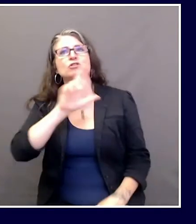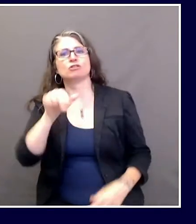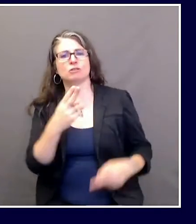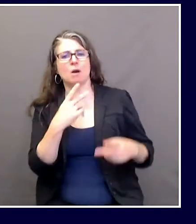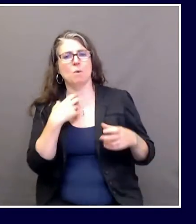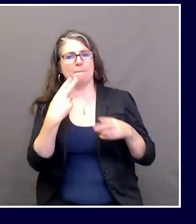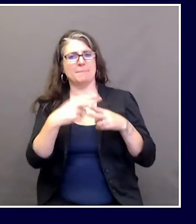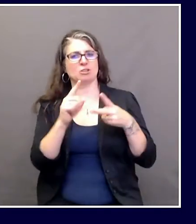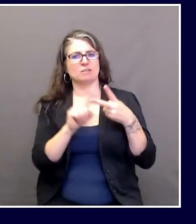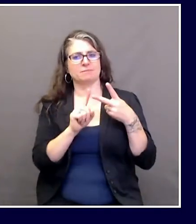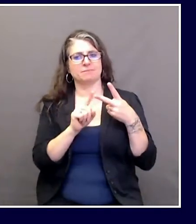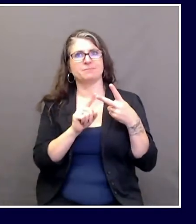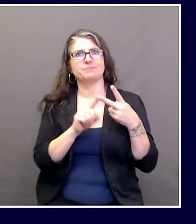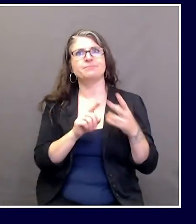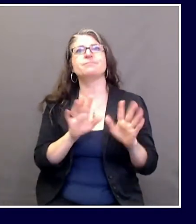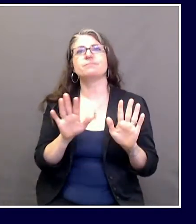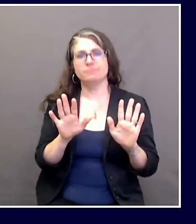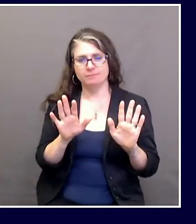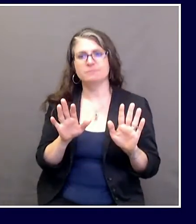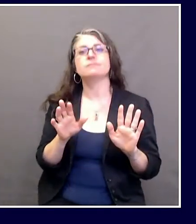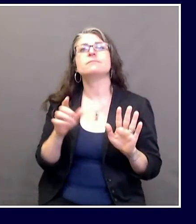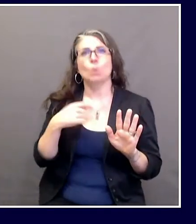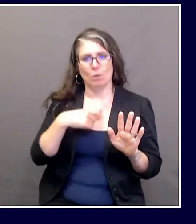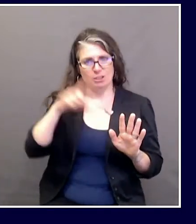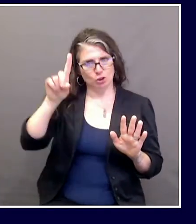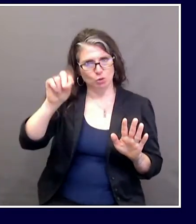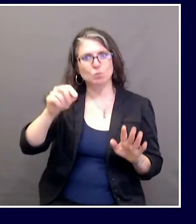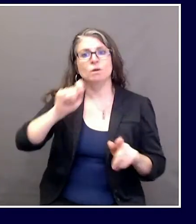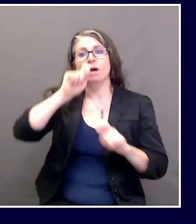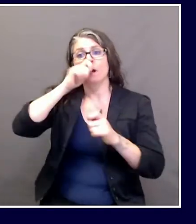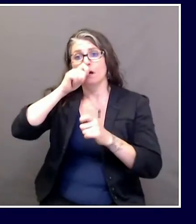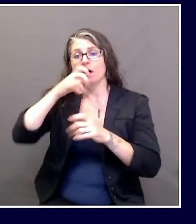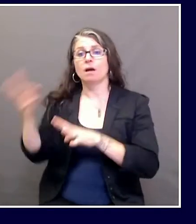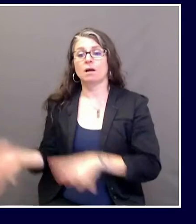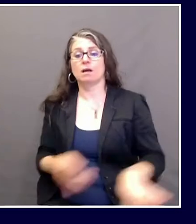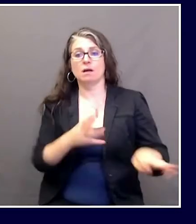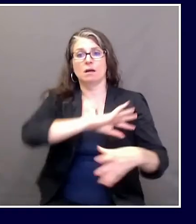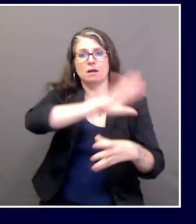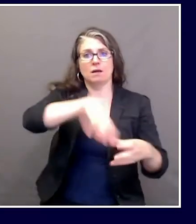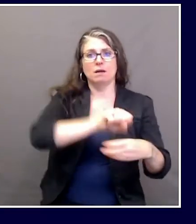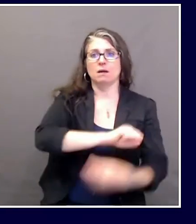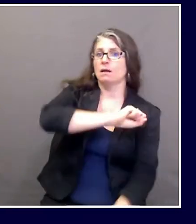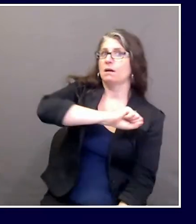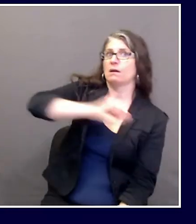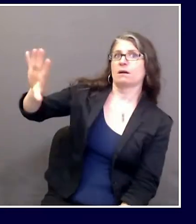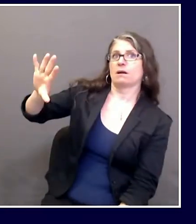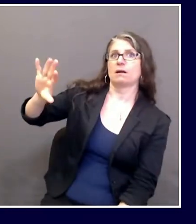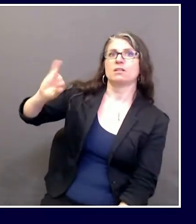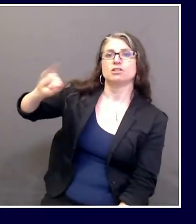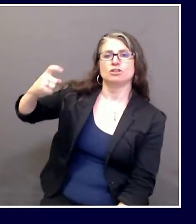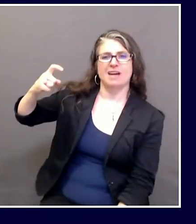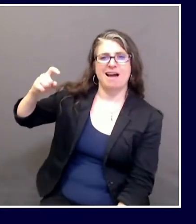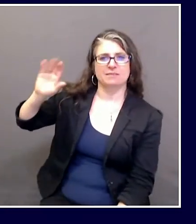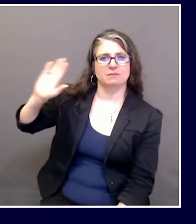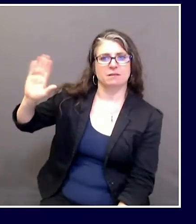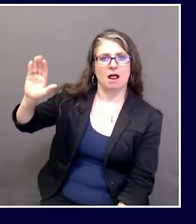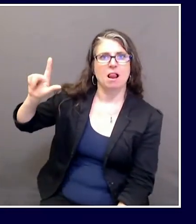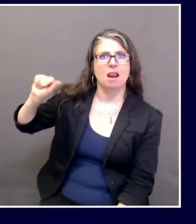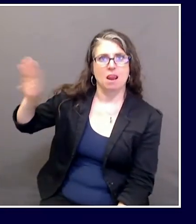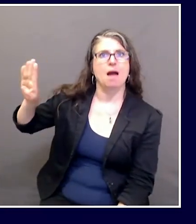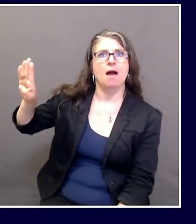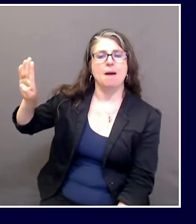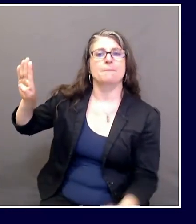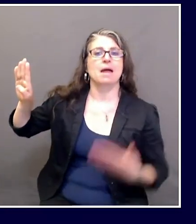states. So we're sequencing, I'll get the latest number, but as of about a week ago, well over the